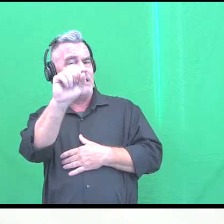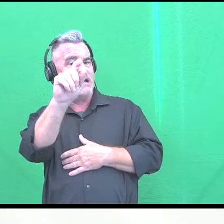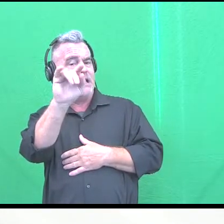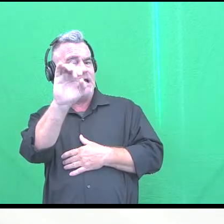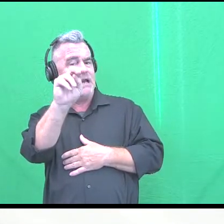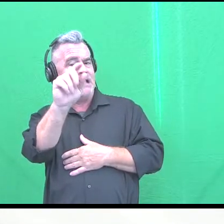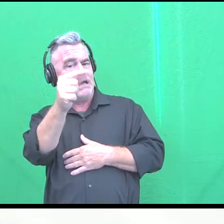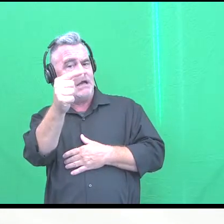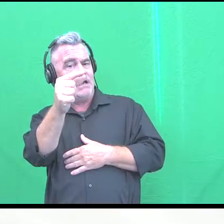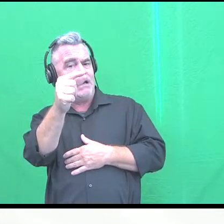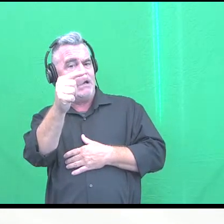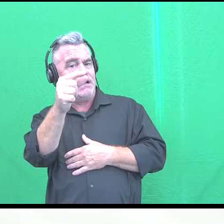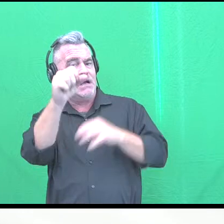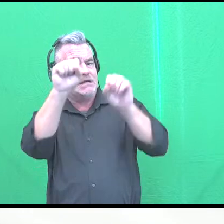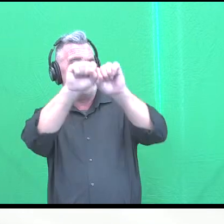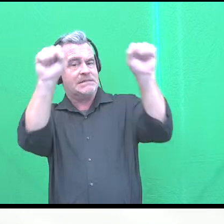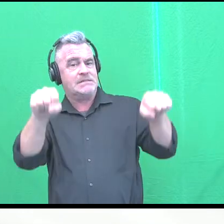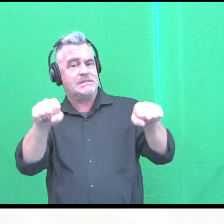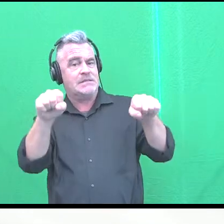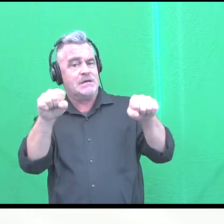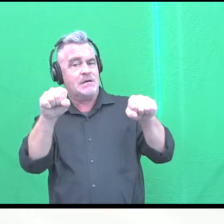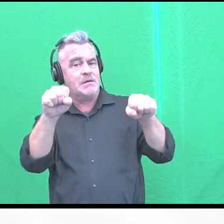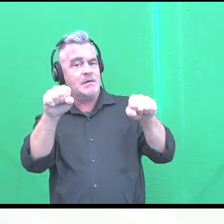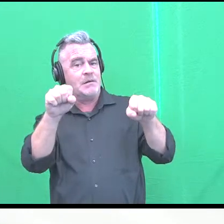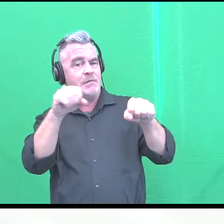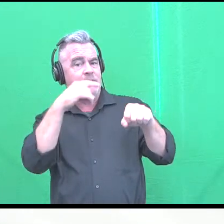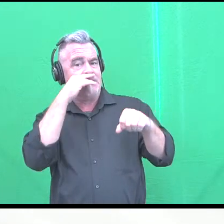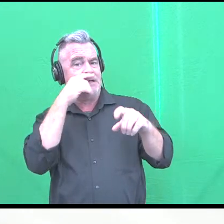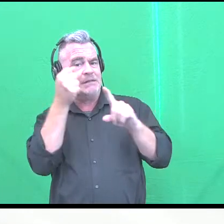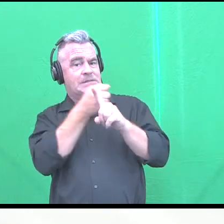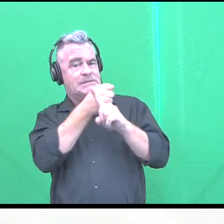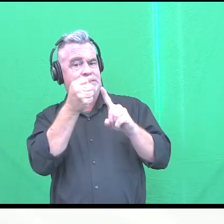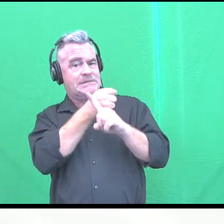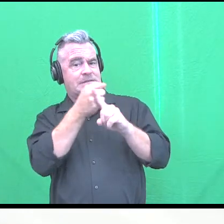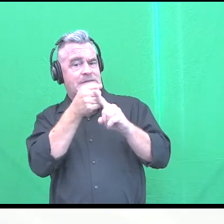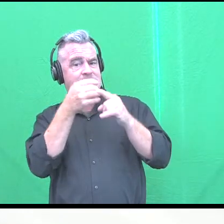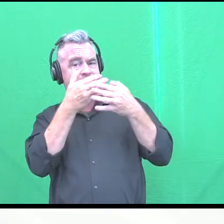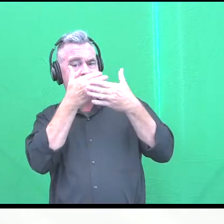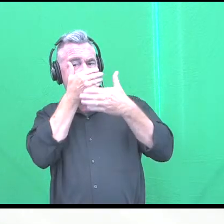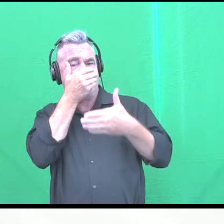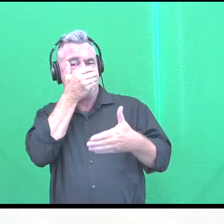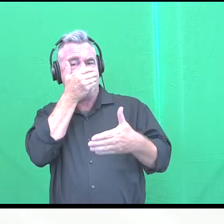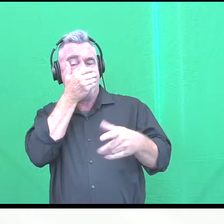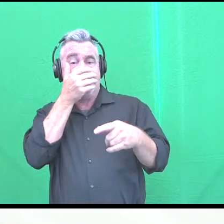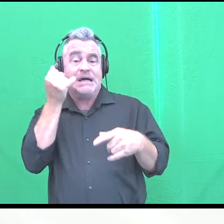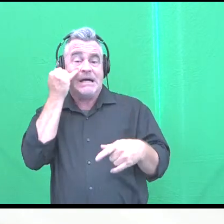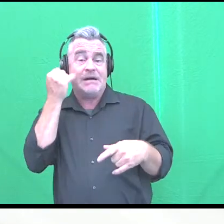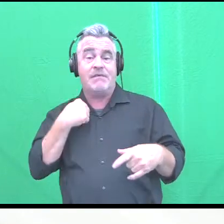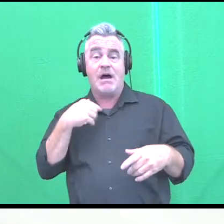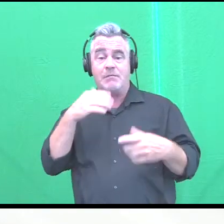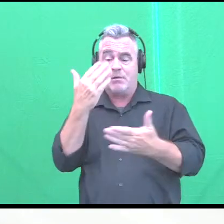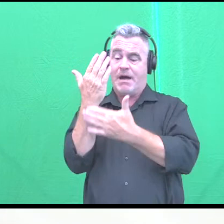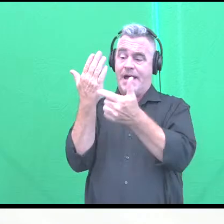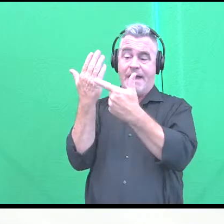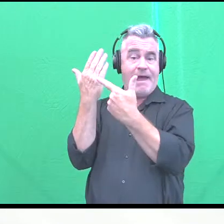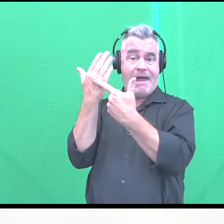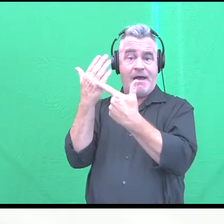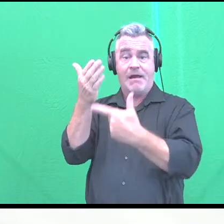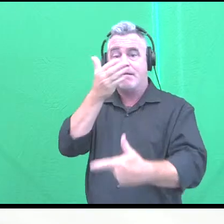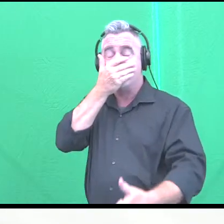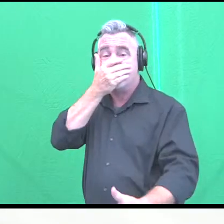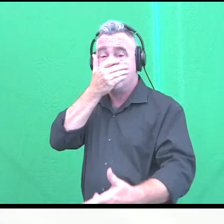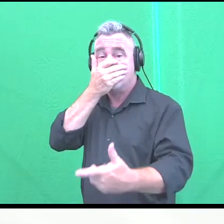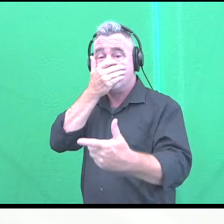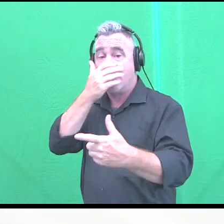abuse to make children wear something over their face. If I were to put my hand over my child's mouth, that would be considered child